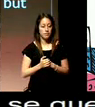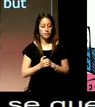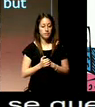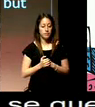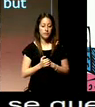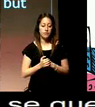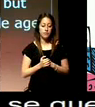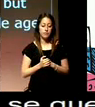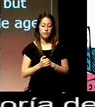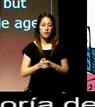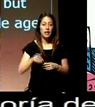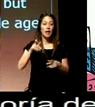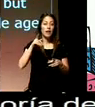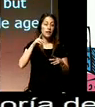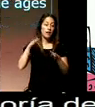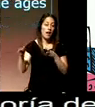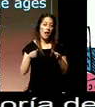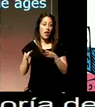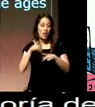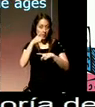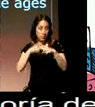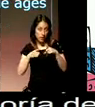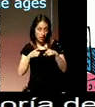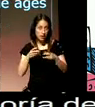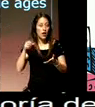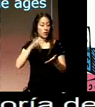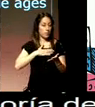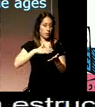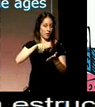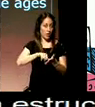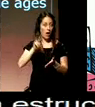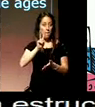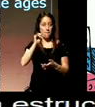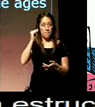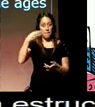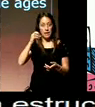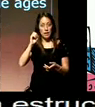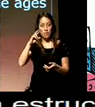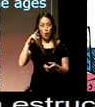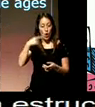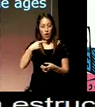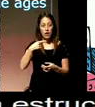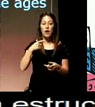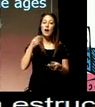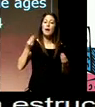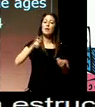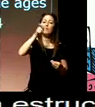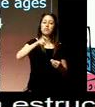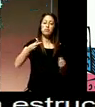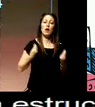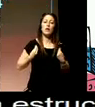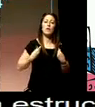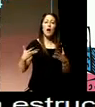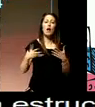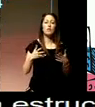about 2,000 inhabitants and 14 churches. Most of these were cancelled